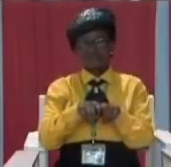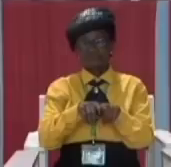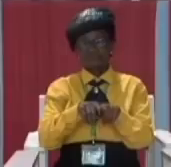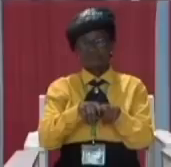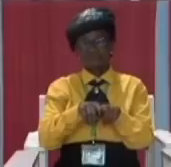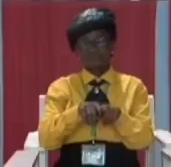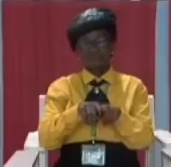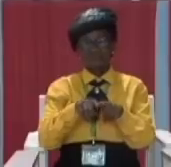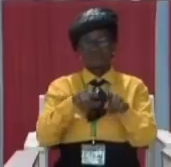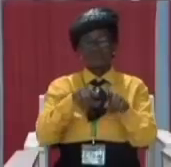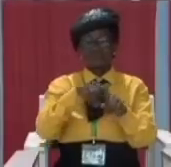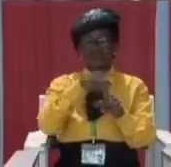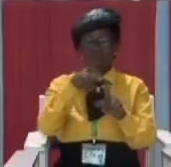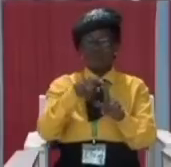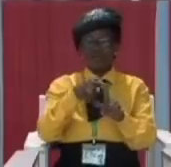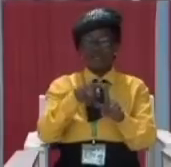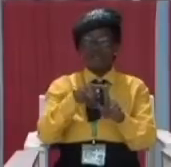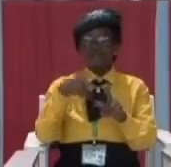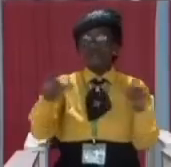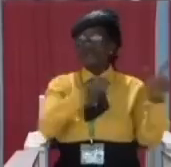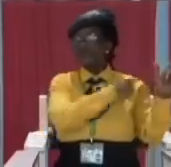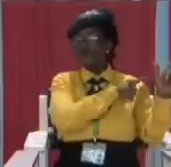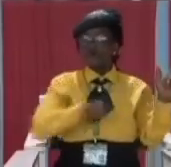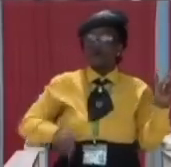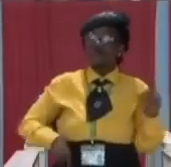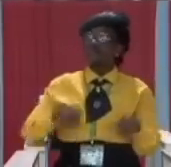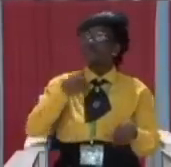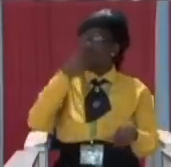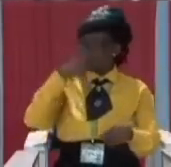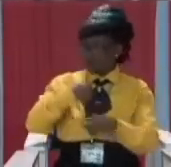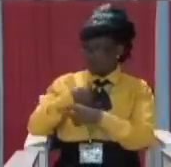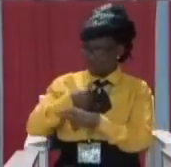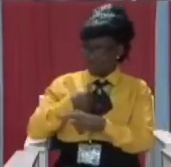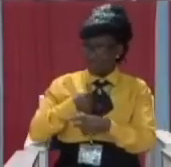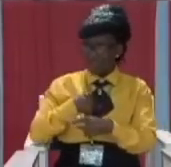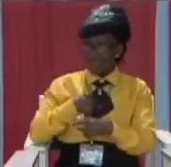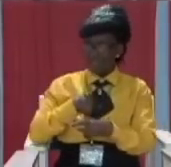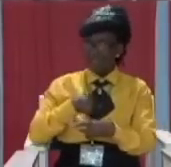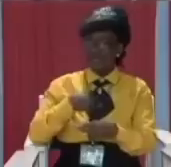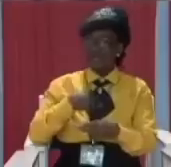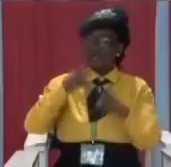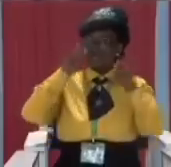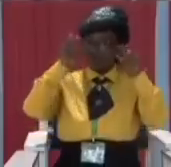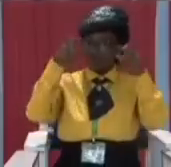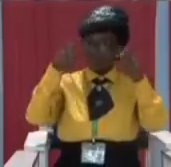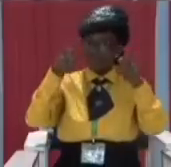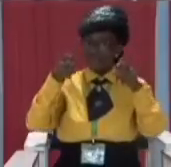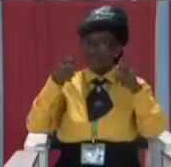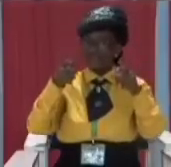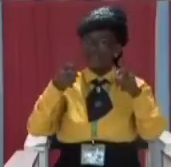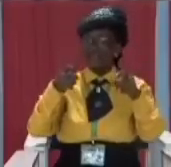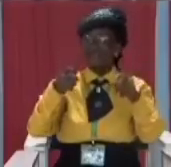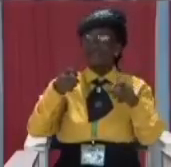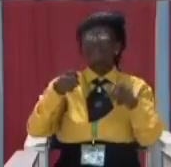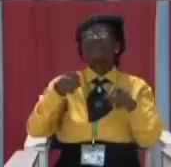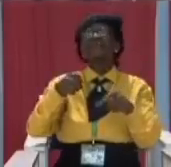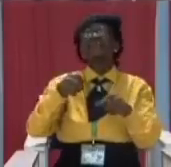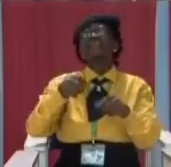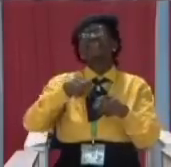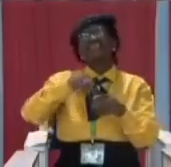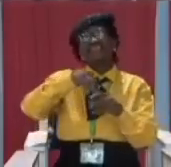when the Lord told me that would be the theme for February, I jumped for joy.